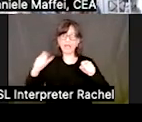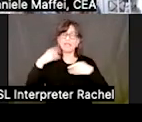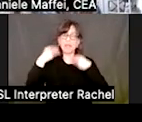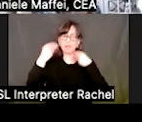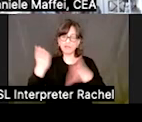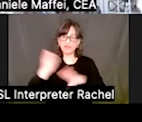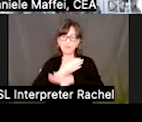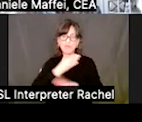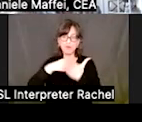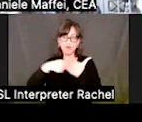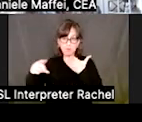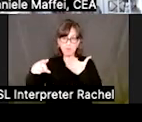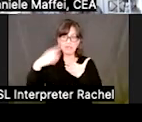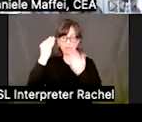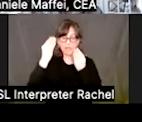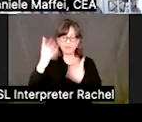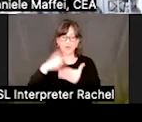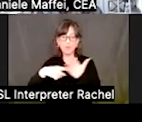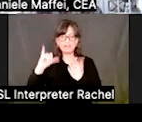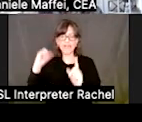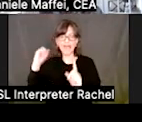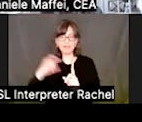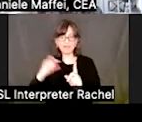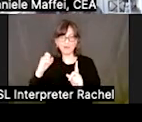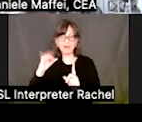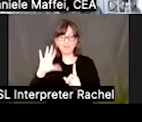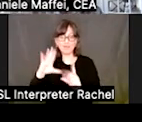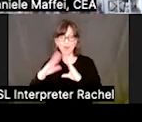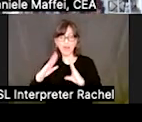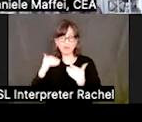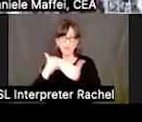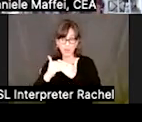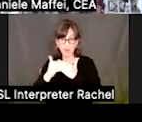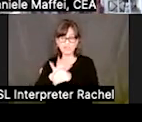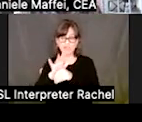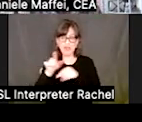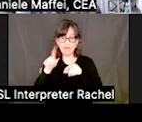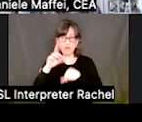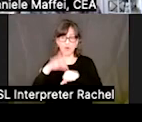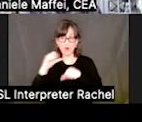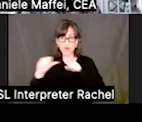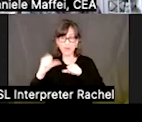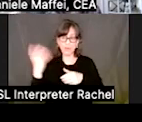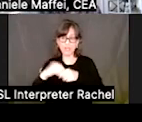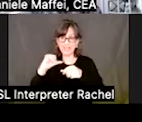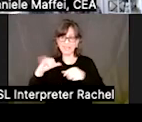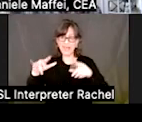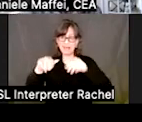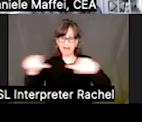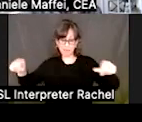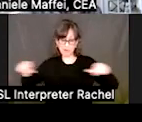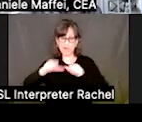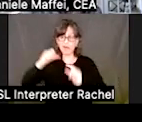you start paying for it what that trigger is. If your house is close enough in an earthquake that it was within that triggered area, you